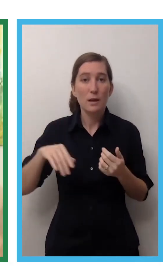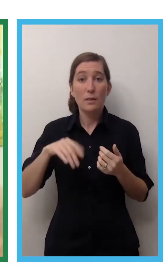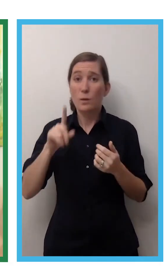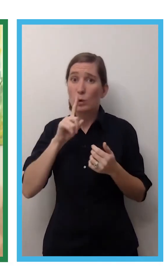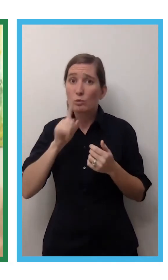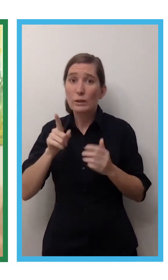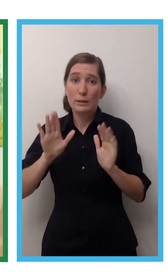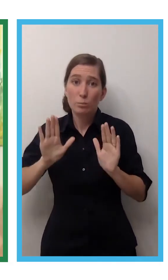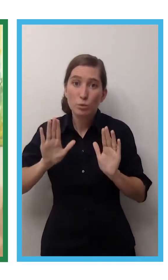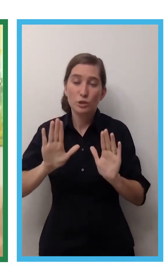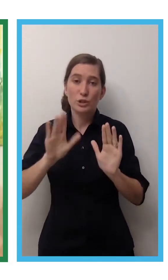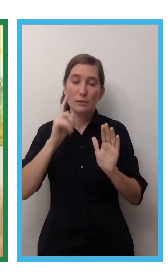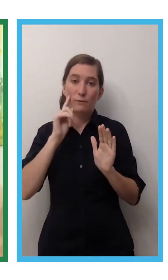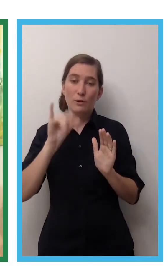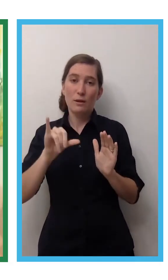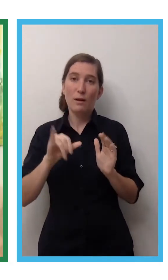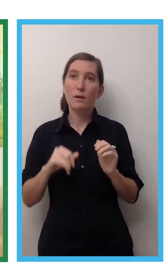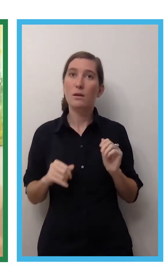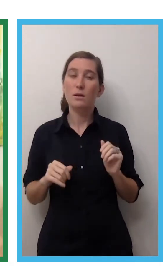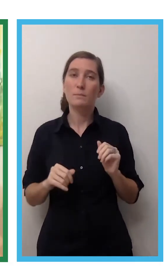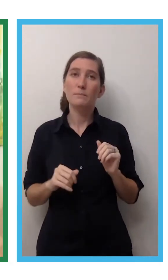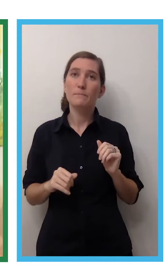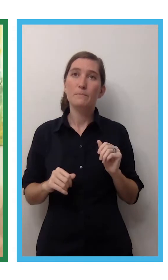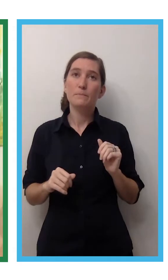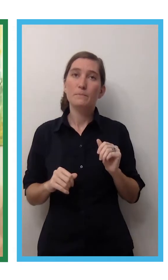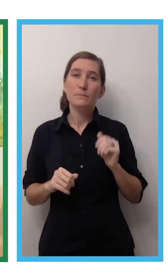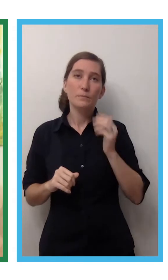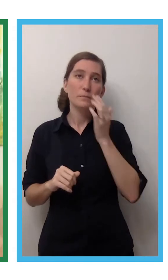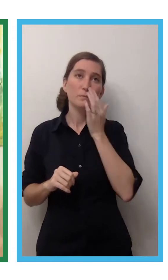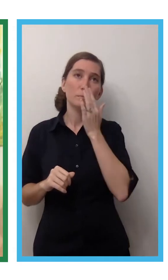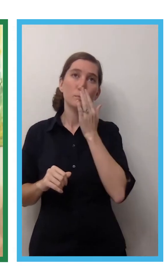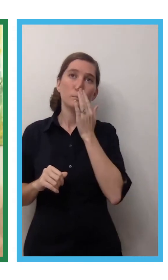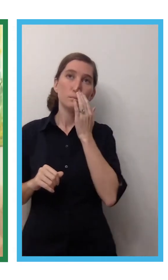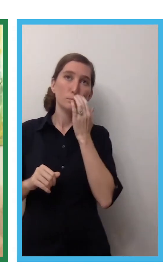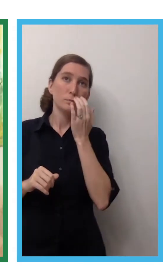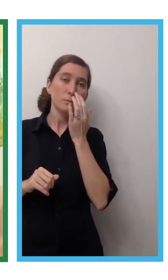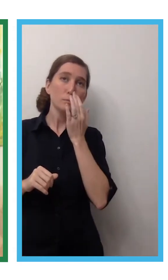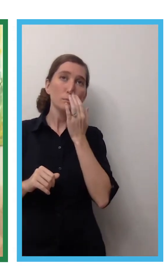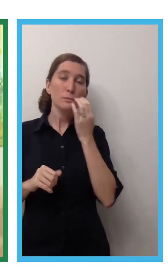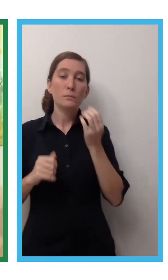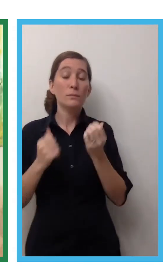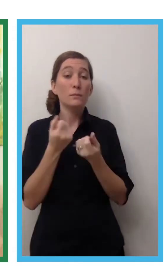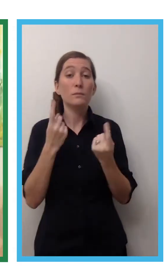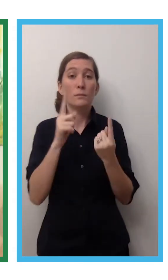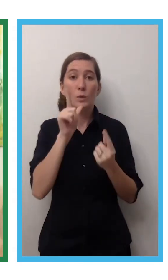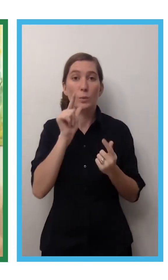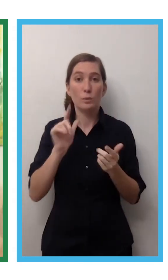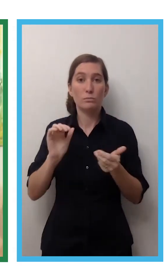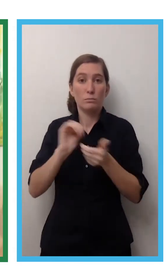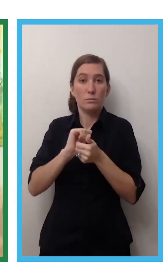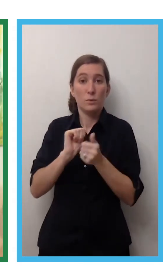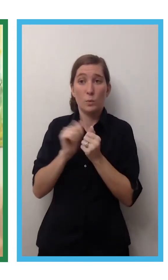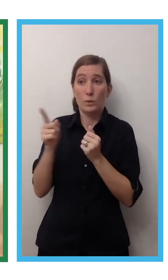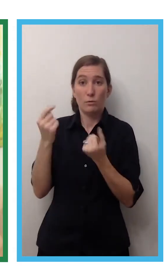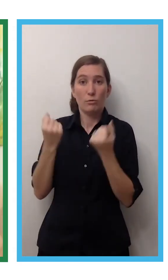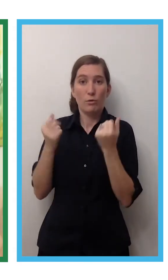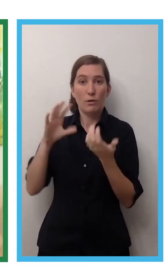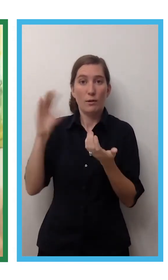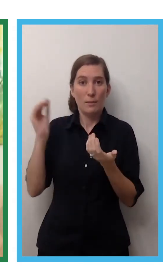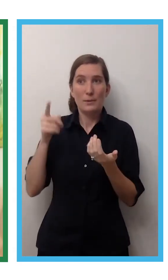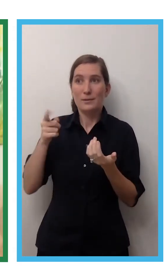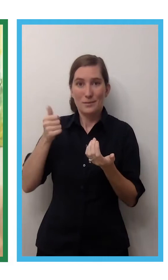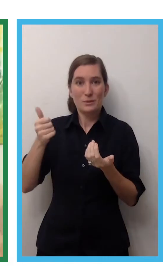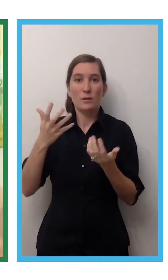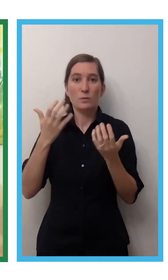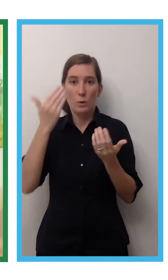it in terms of making sure that everybody they did business with was on board. And that was one